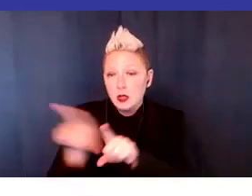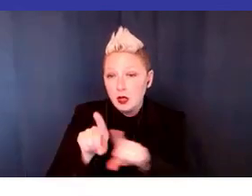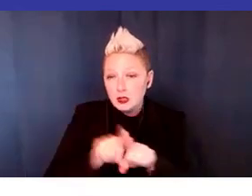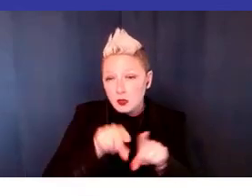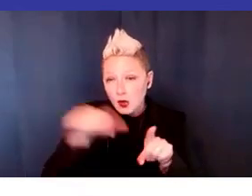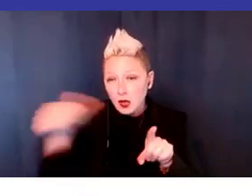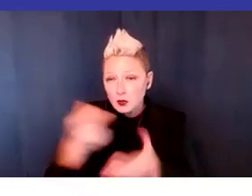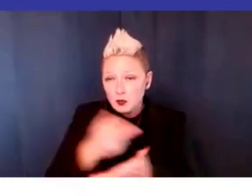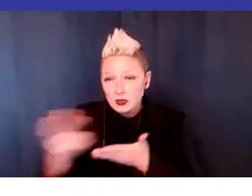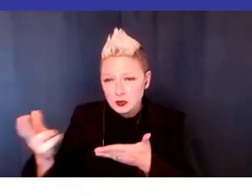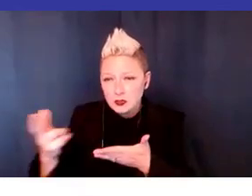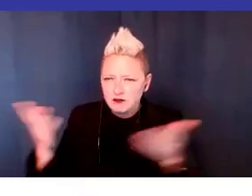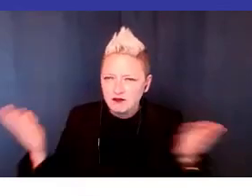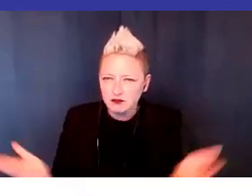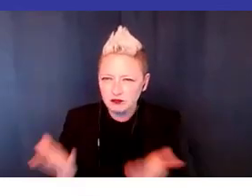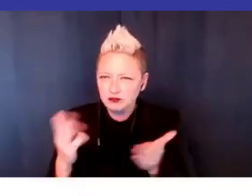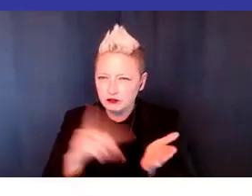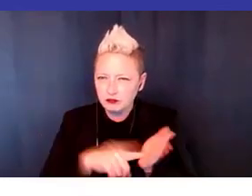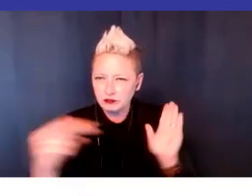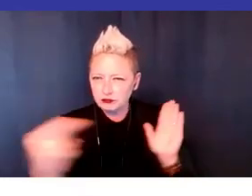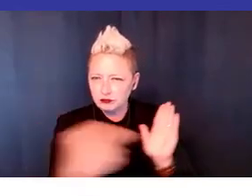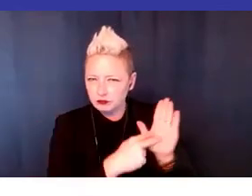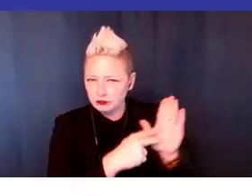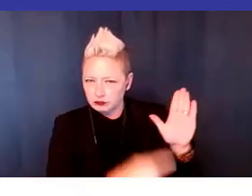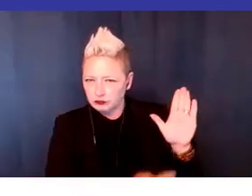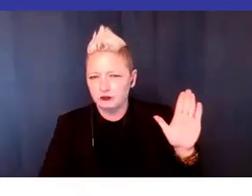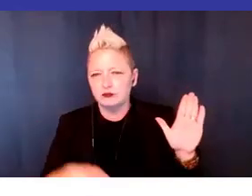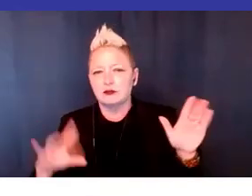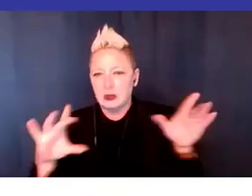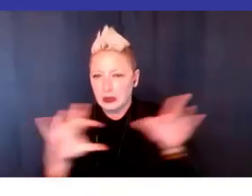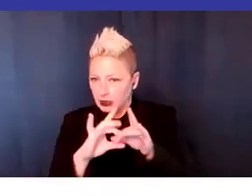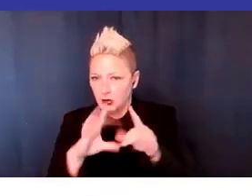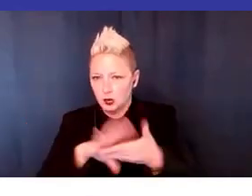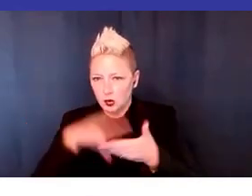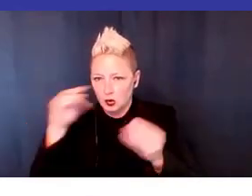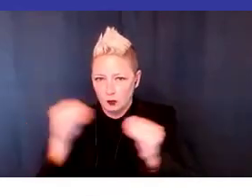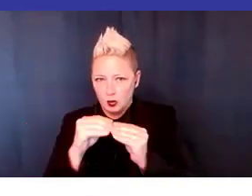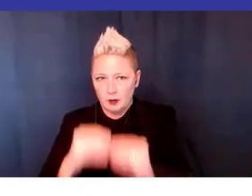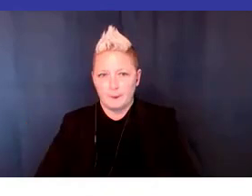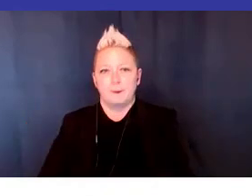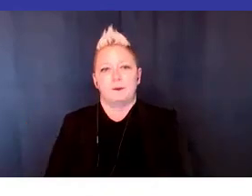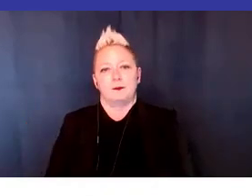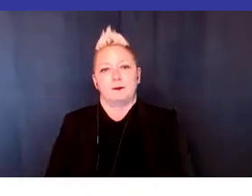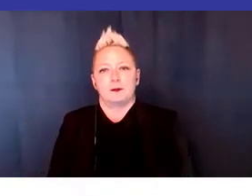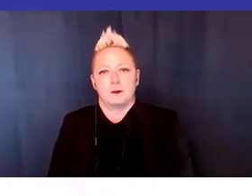out, linked to this slide to learn more.